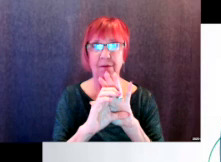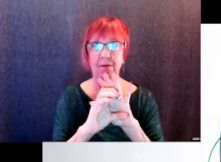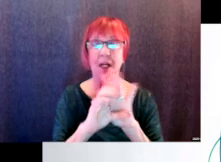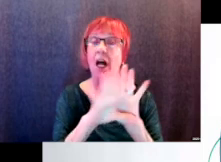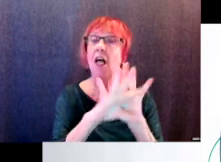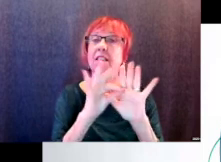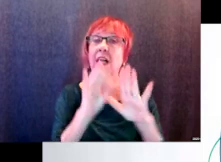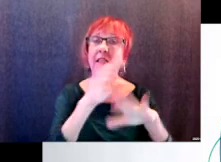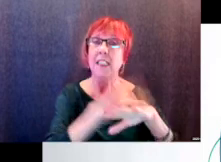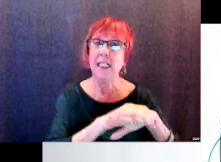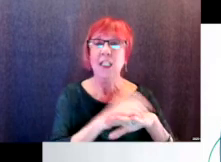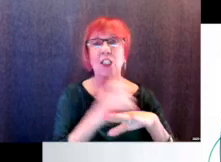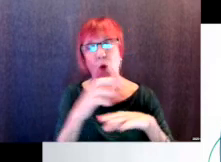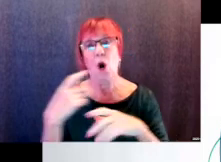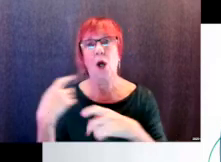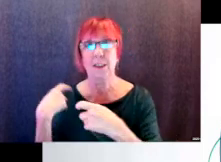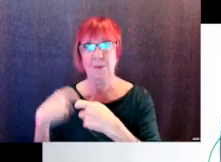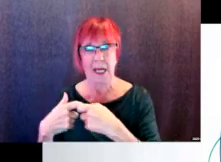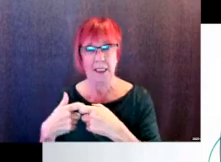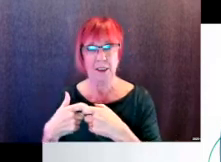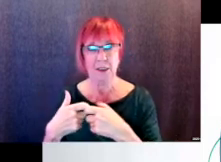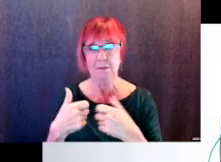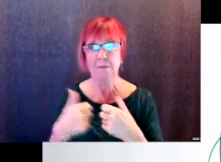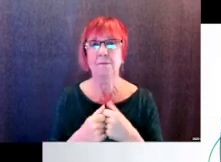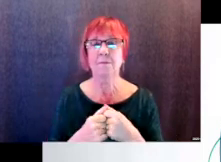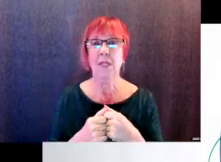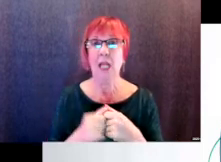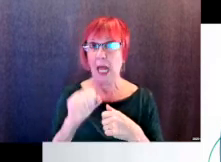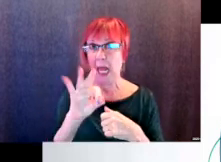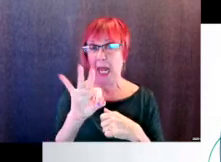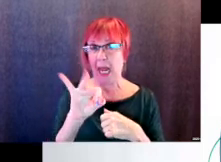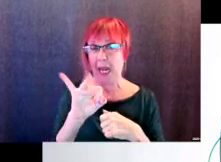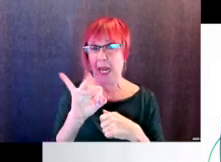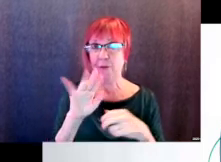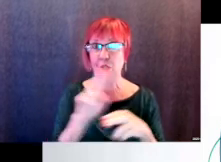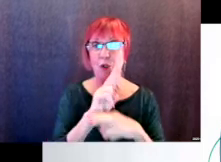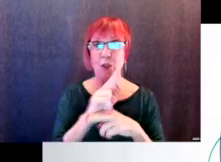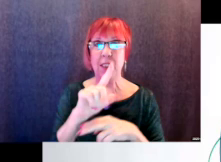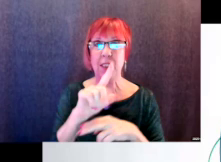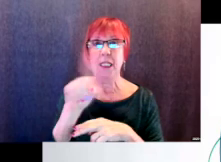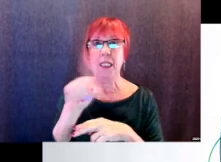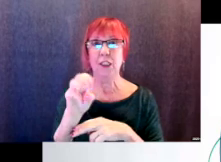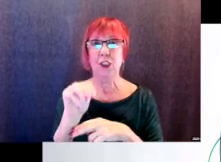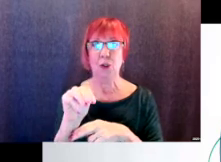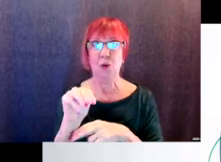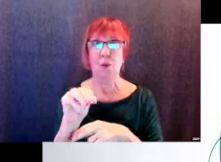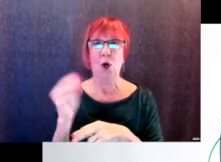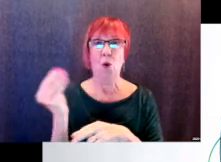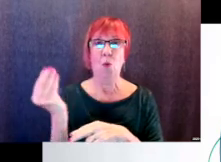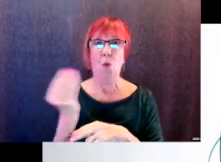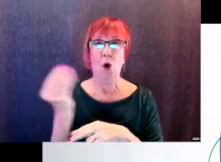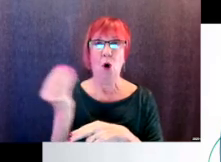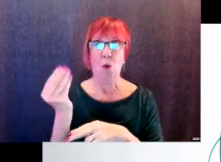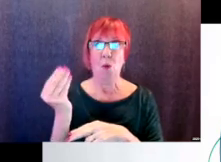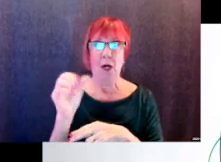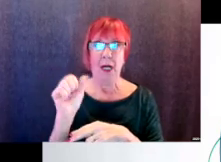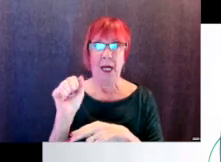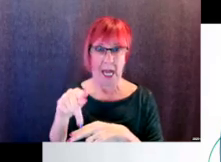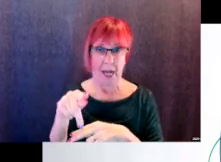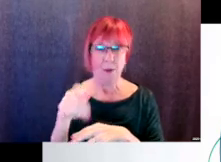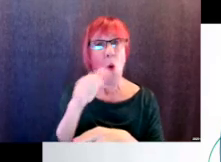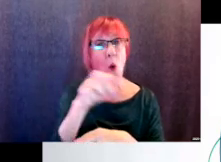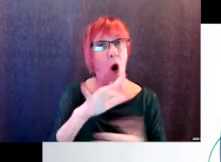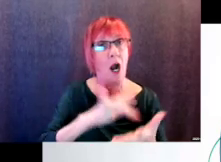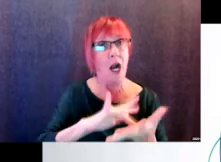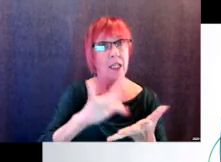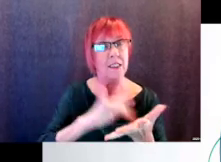an effort to help with the coordination of the Clean Transportation Incentives Funding Plan, also known as the Funding Plan,